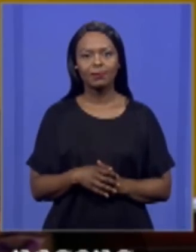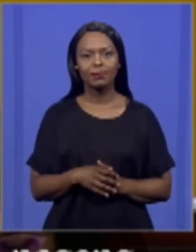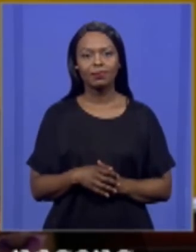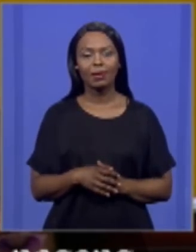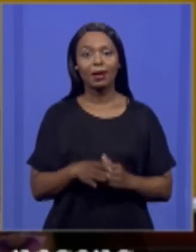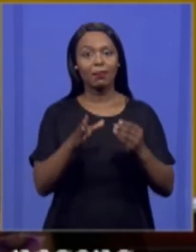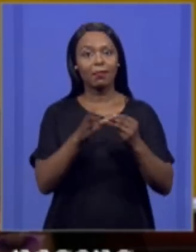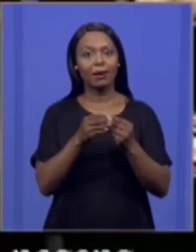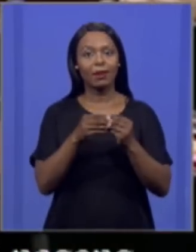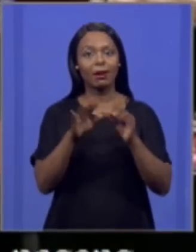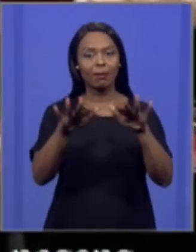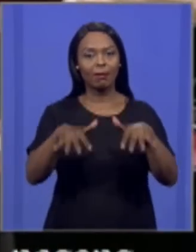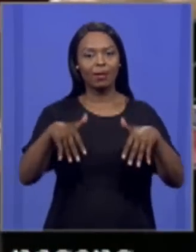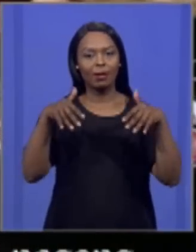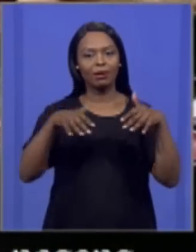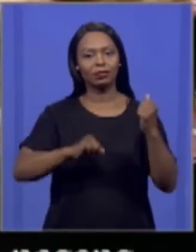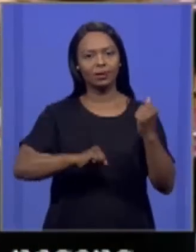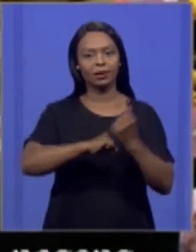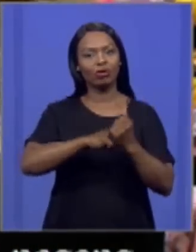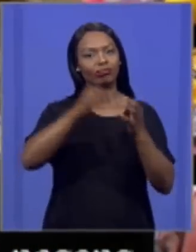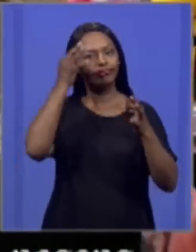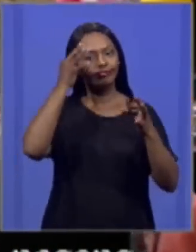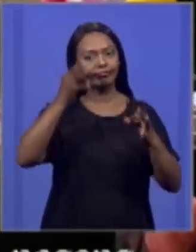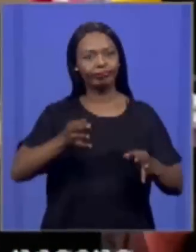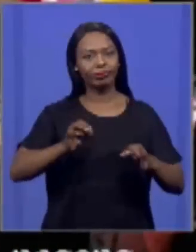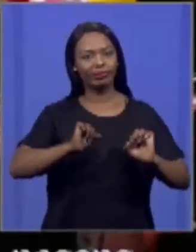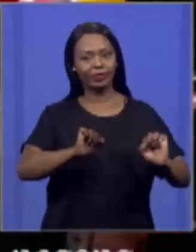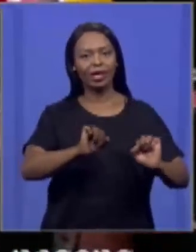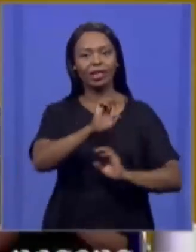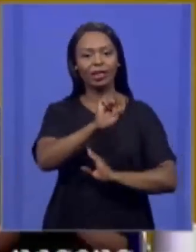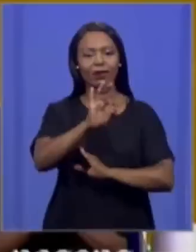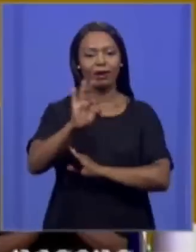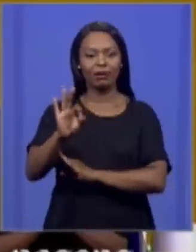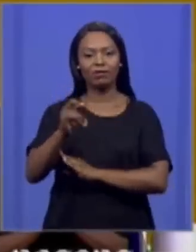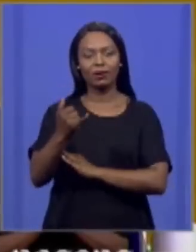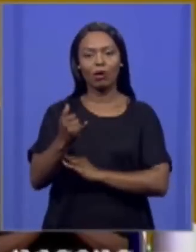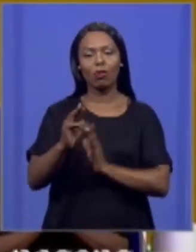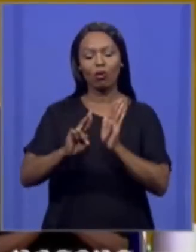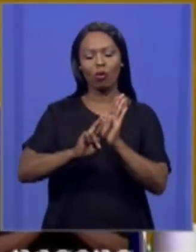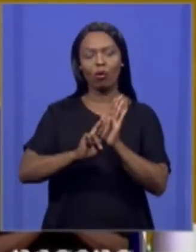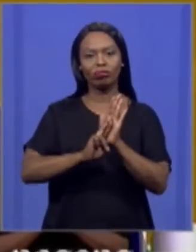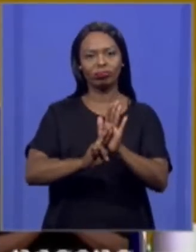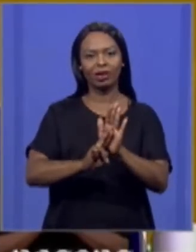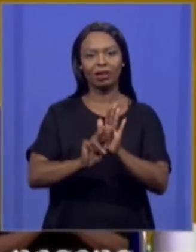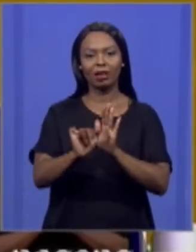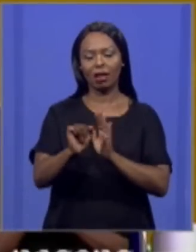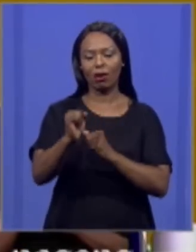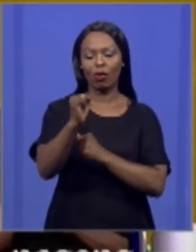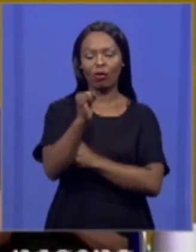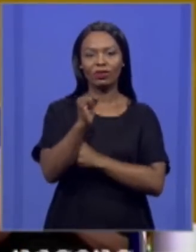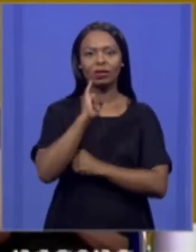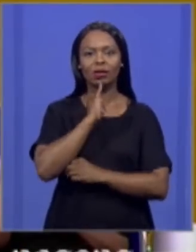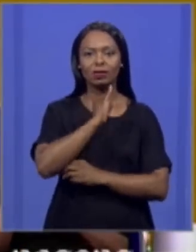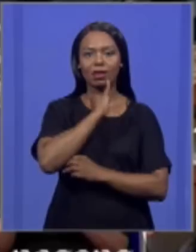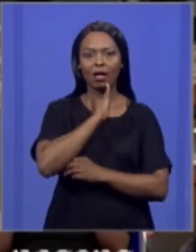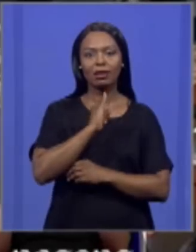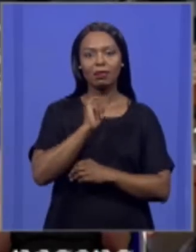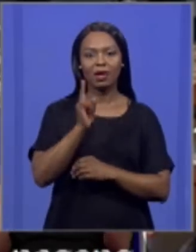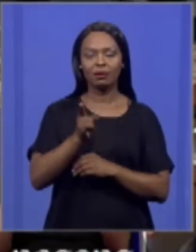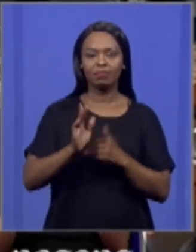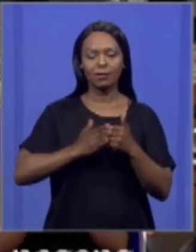Maloko a parlamente a thekga voutu ya EFF ya gore go tswalele botseta bja Israele le gore Afrika Borwa e